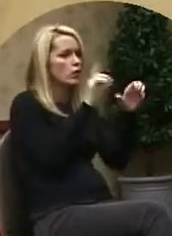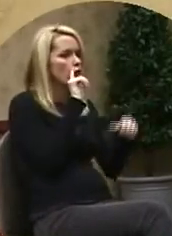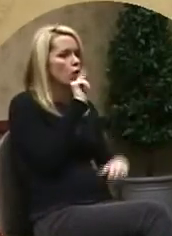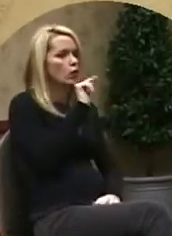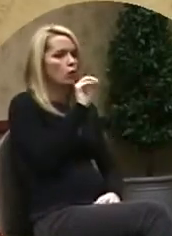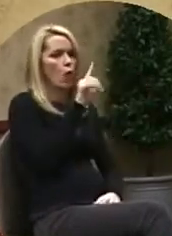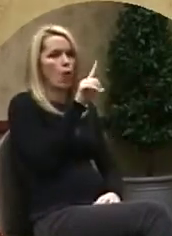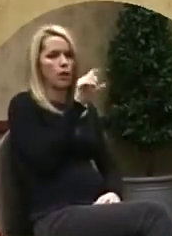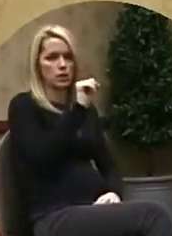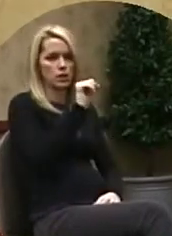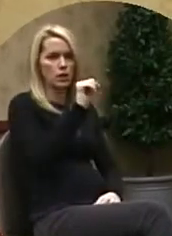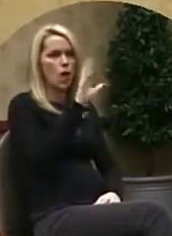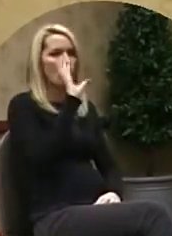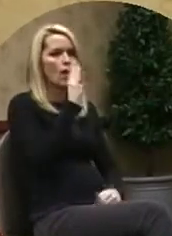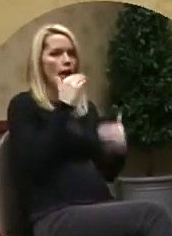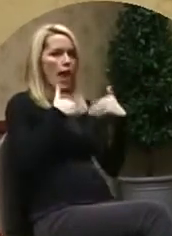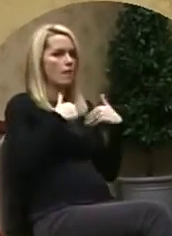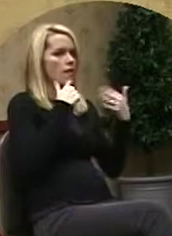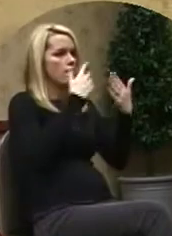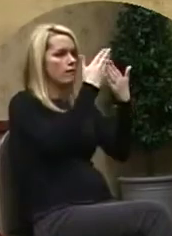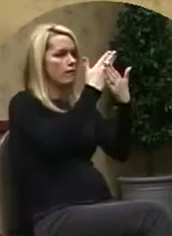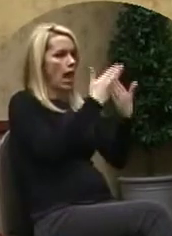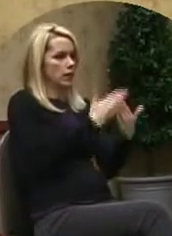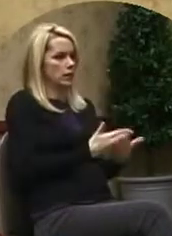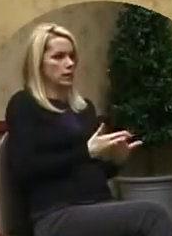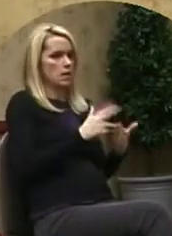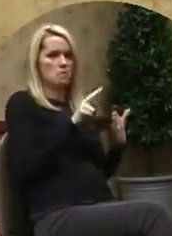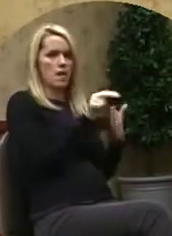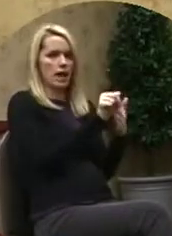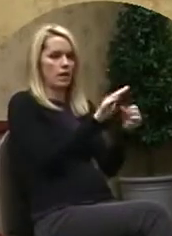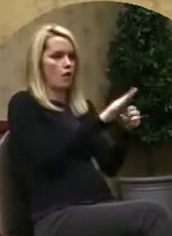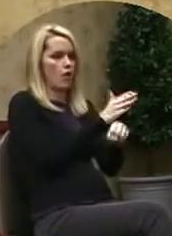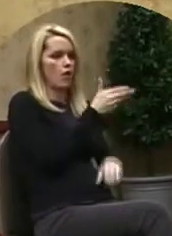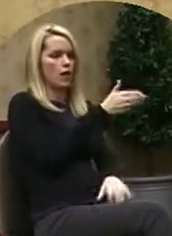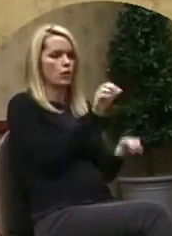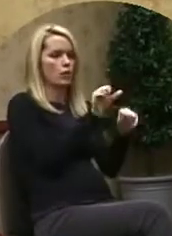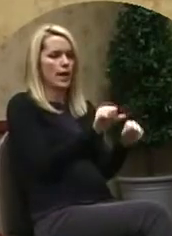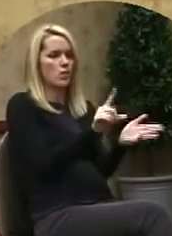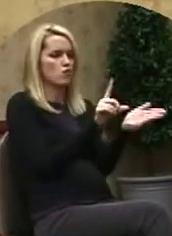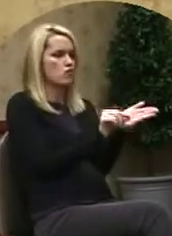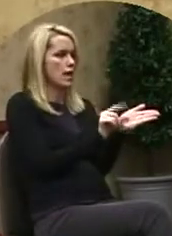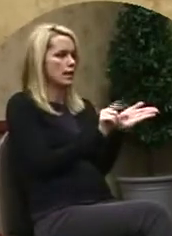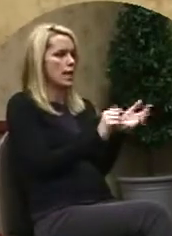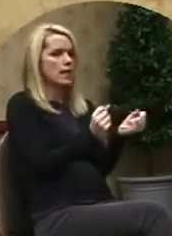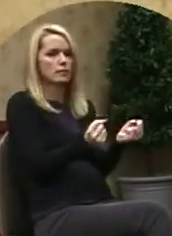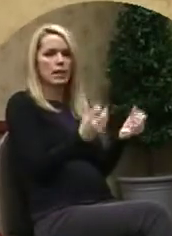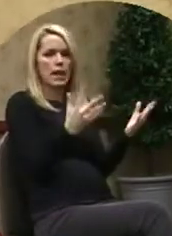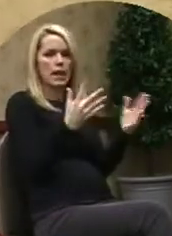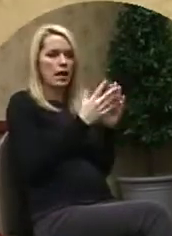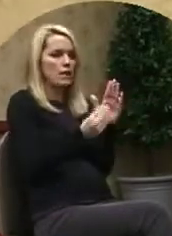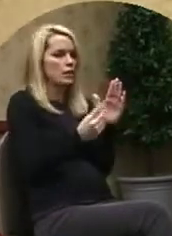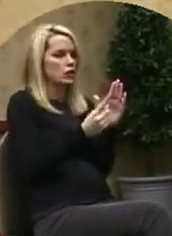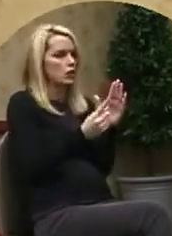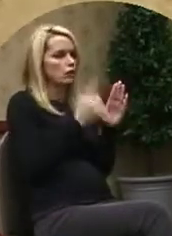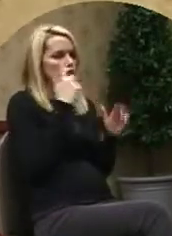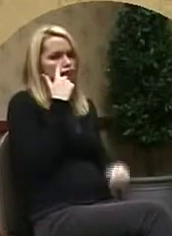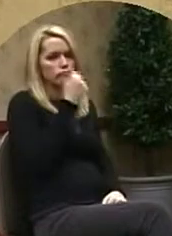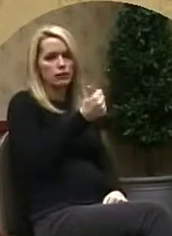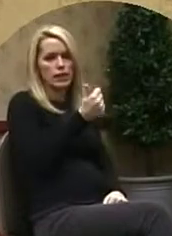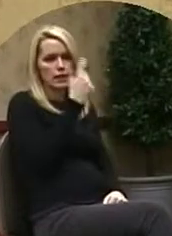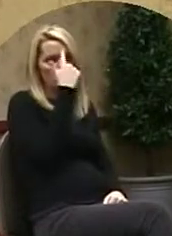will actually have the facts. It will have a whole packet there. So you can have as many clean copies as you wish to print from your